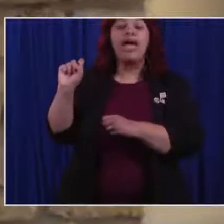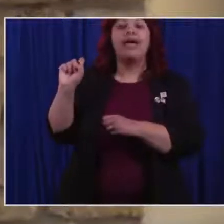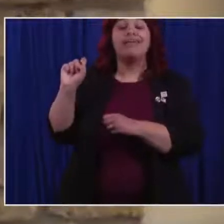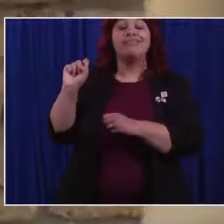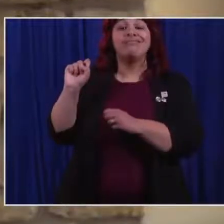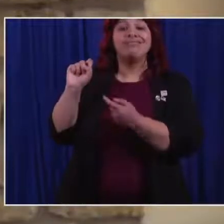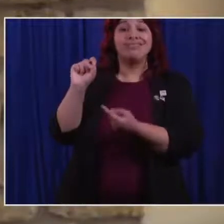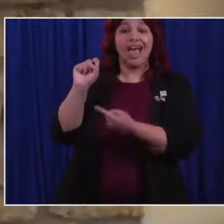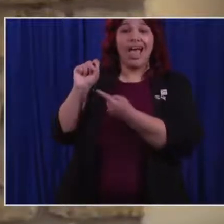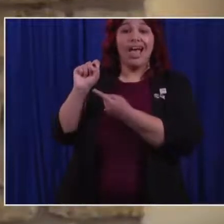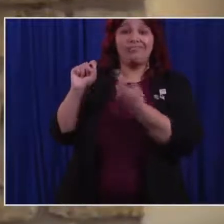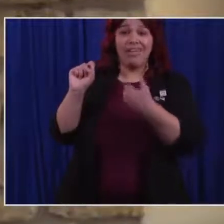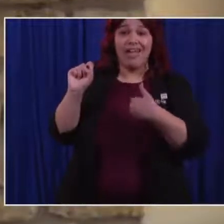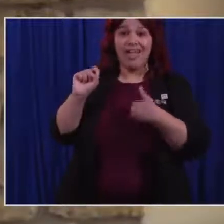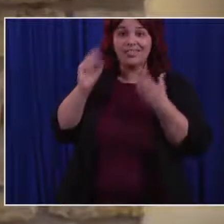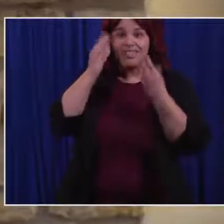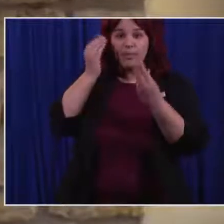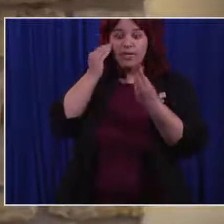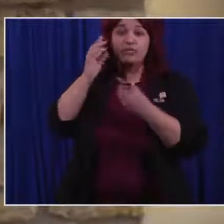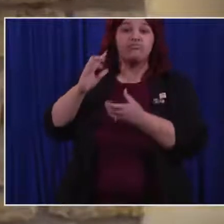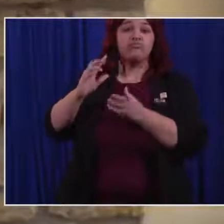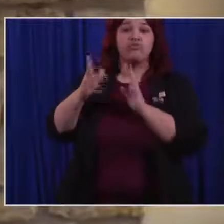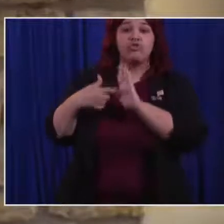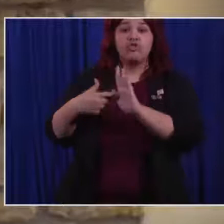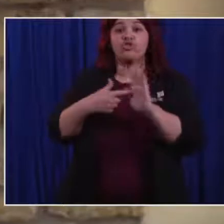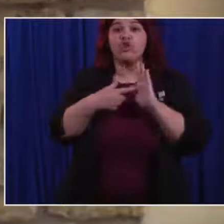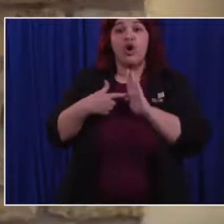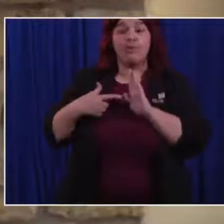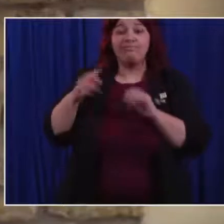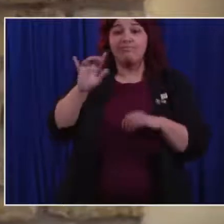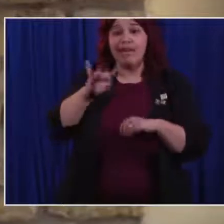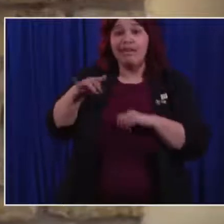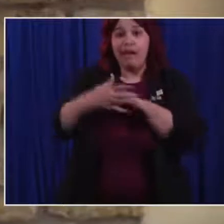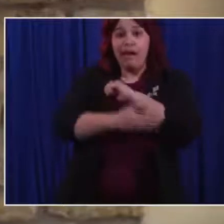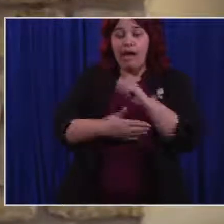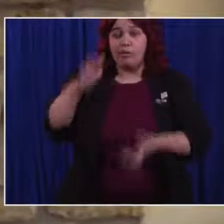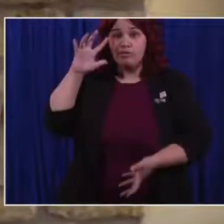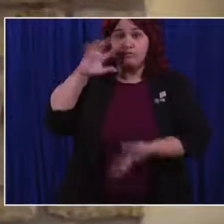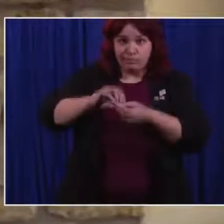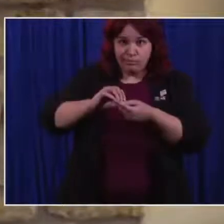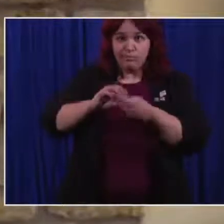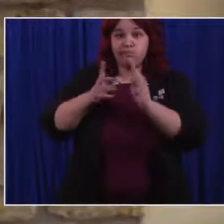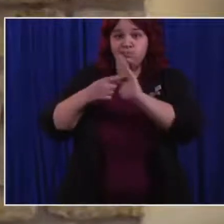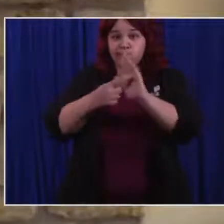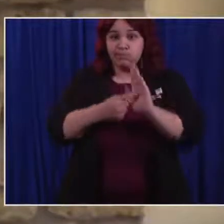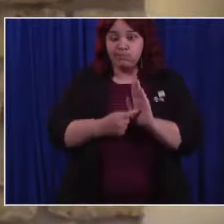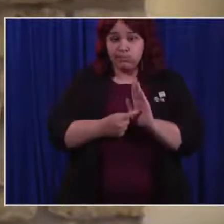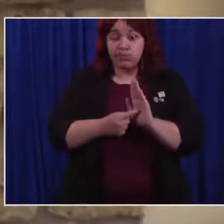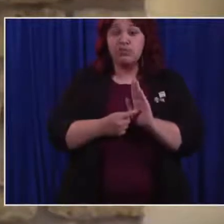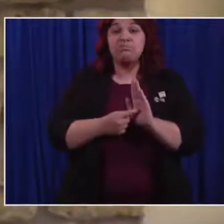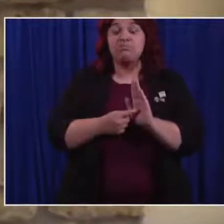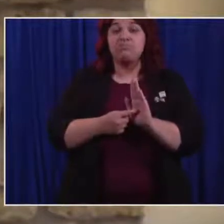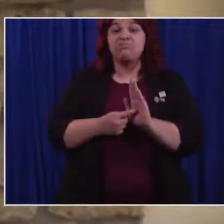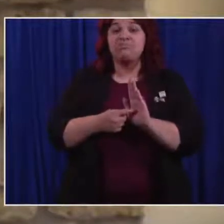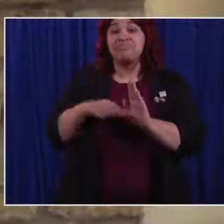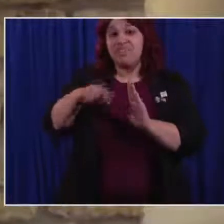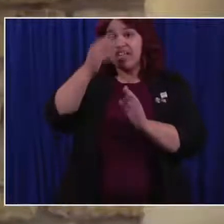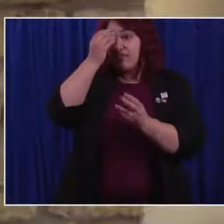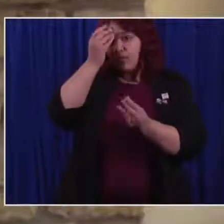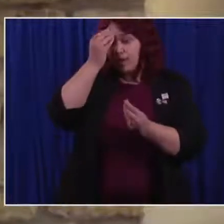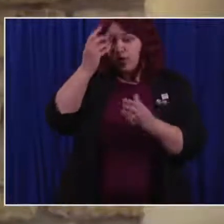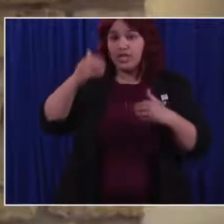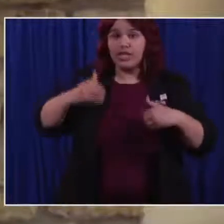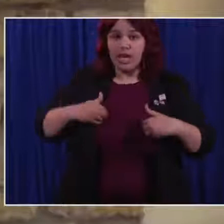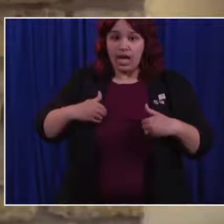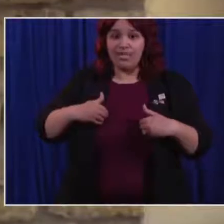what it shows is those counties by number of people, the percentage of the